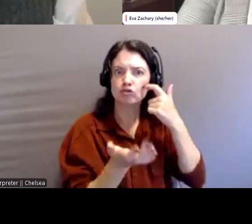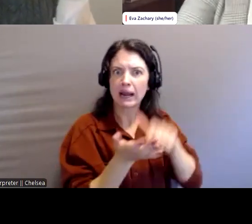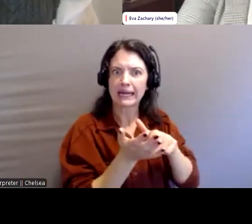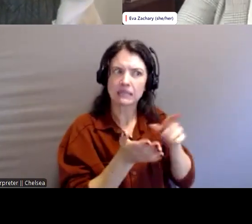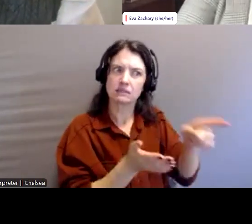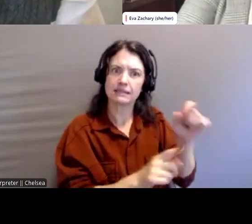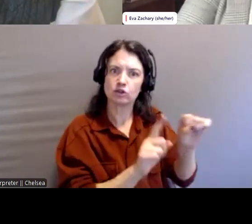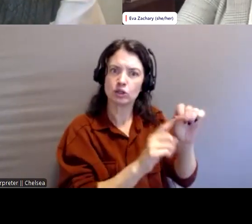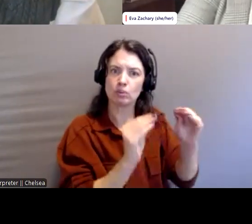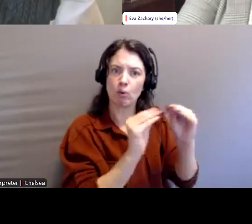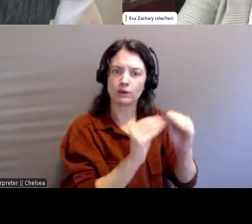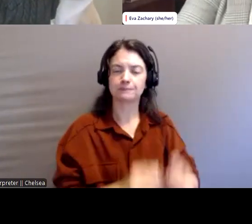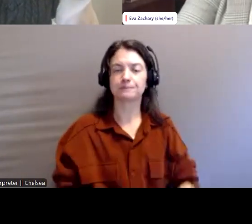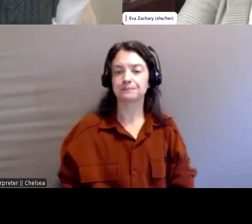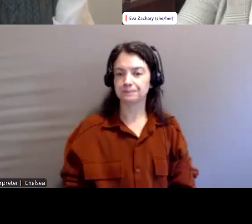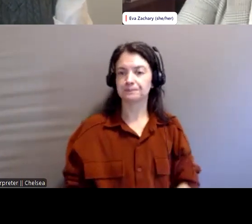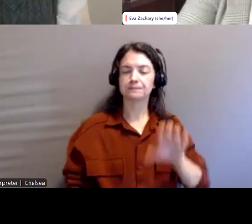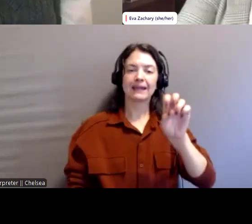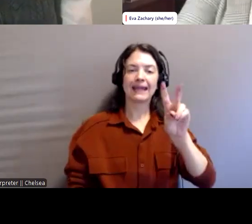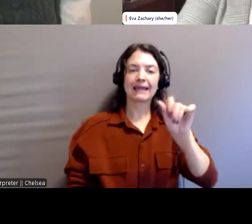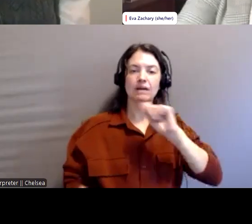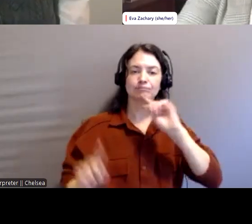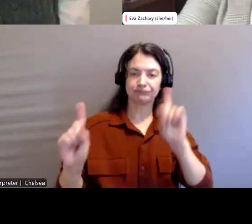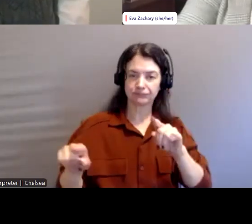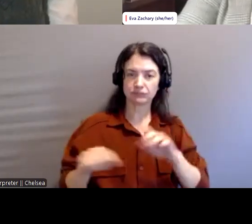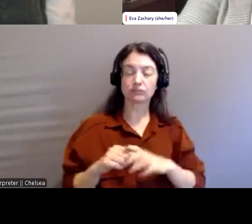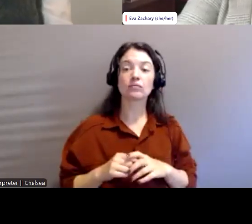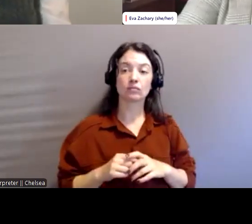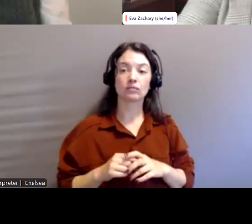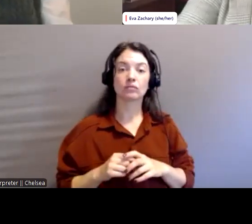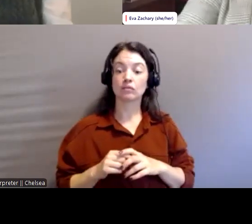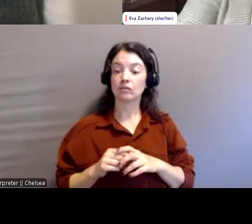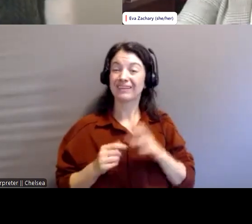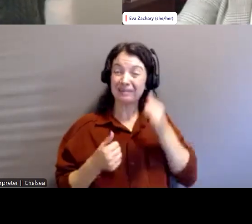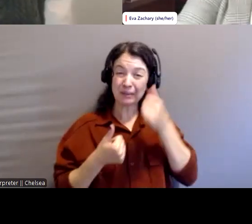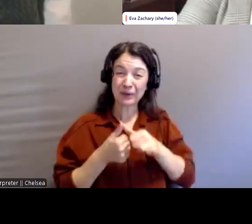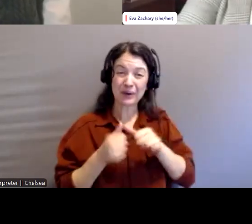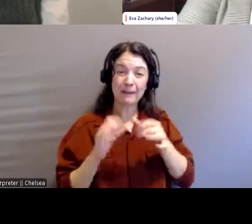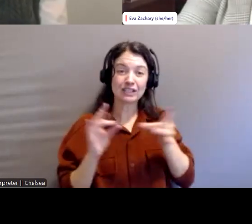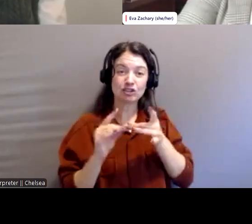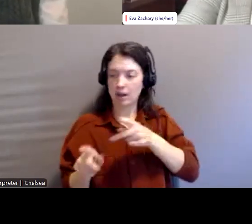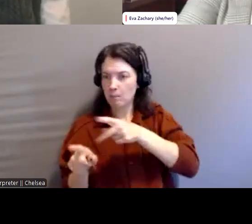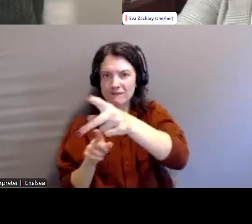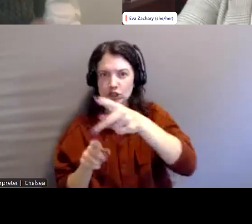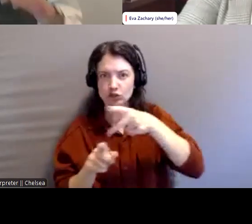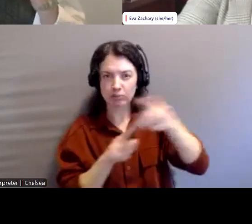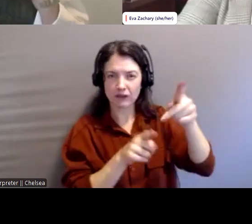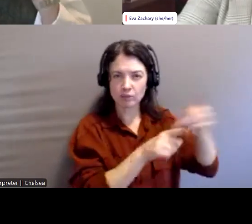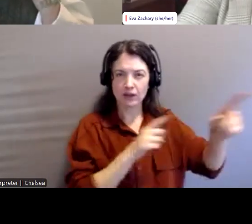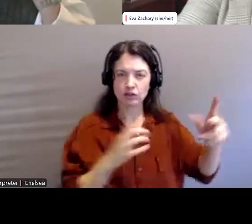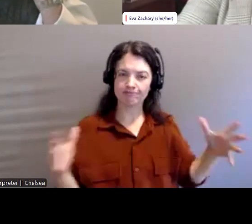Absolutely. And when we were talking about cross-sector collaboration, and I touched